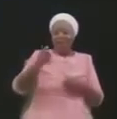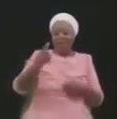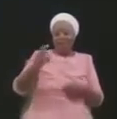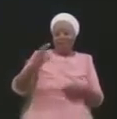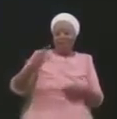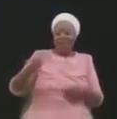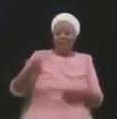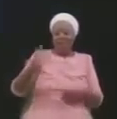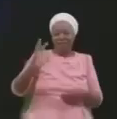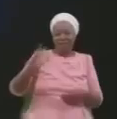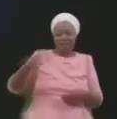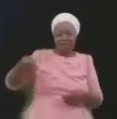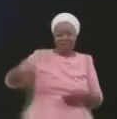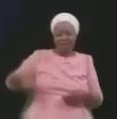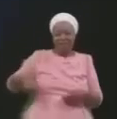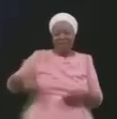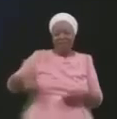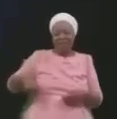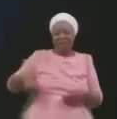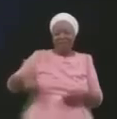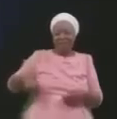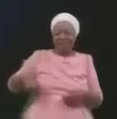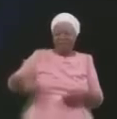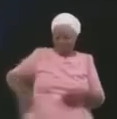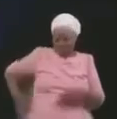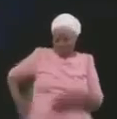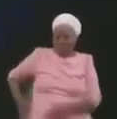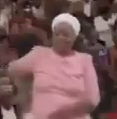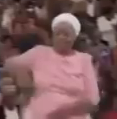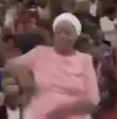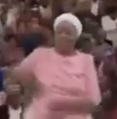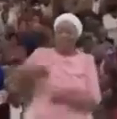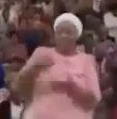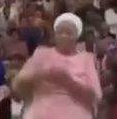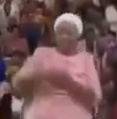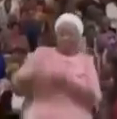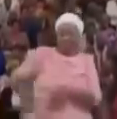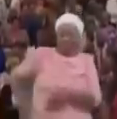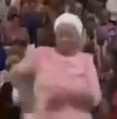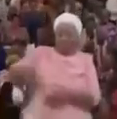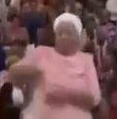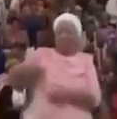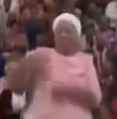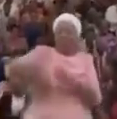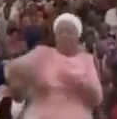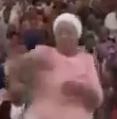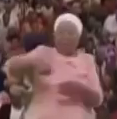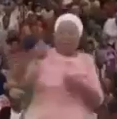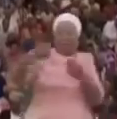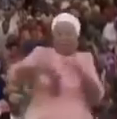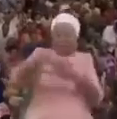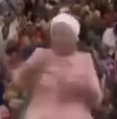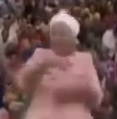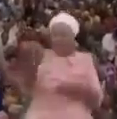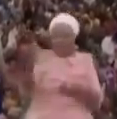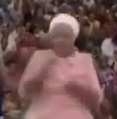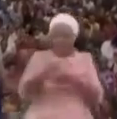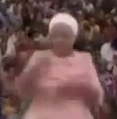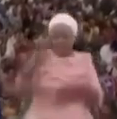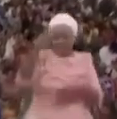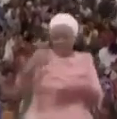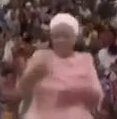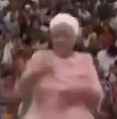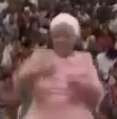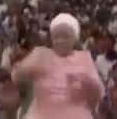naira there? I love you as God loves you. Put your hand in your wallet and